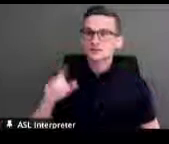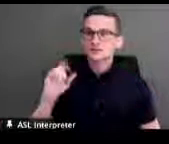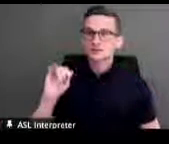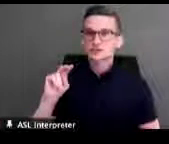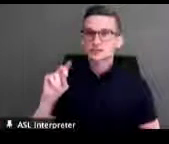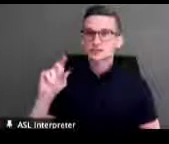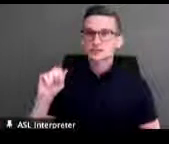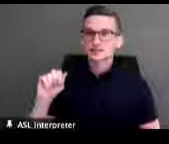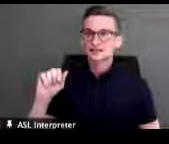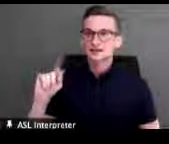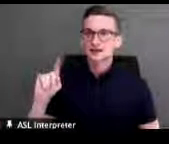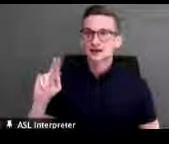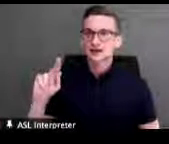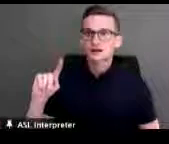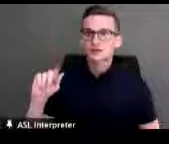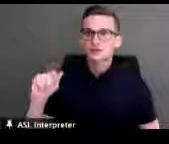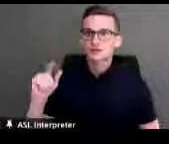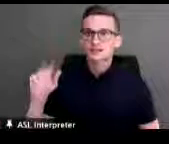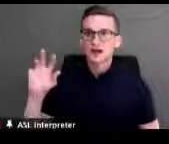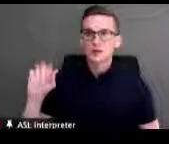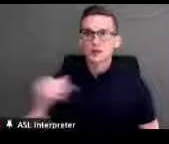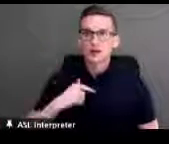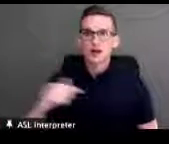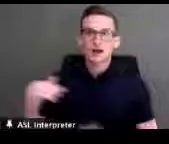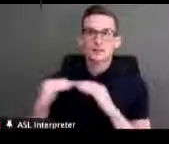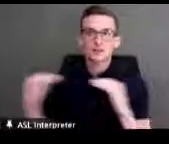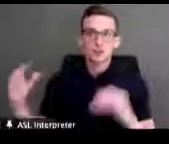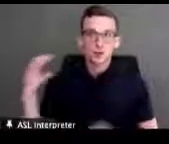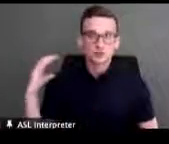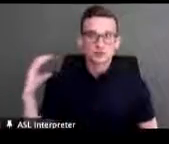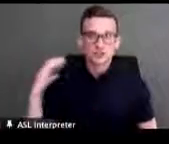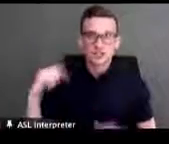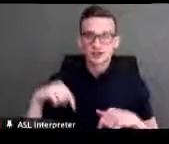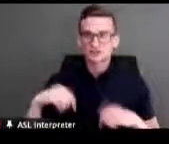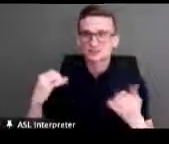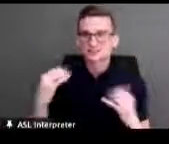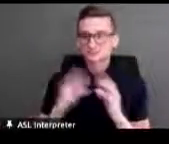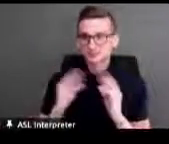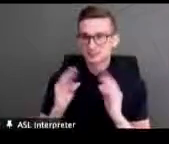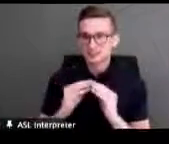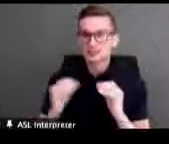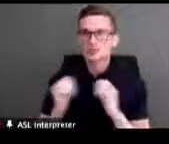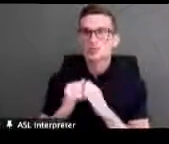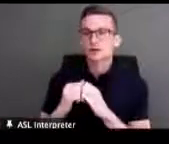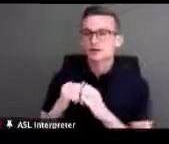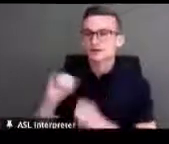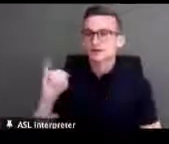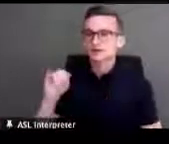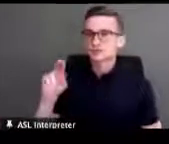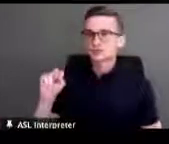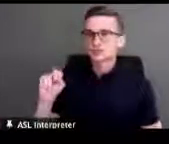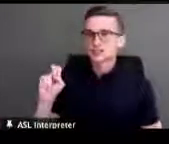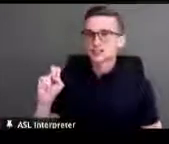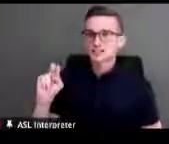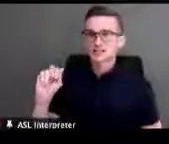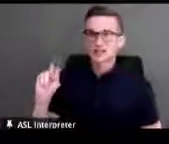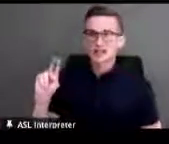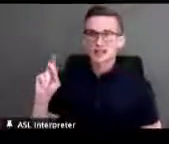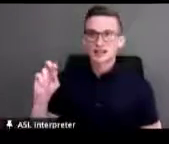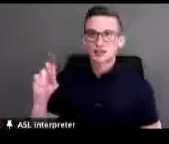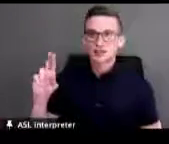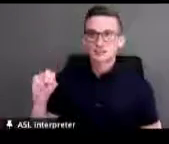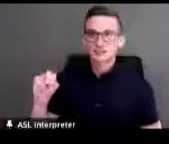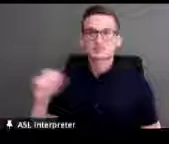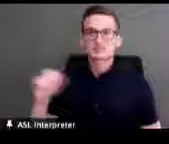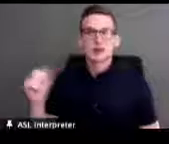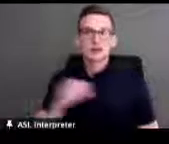Akutagawa, and I will be co-chairing today's meeting with my fellow Commissioner Jane Anderson. So today we